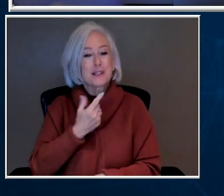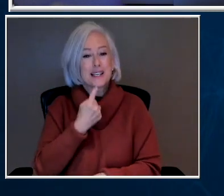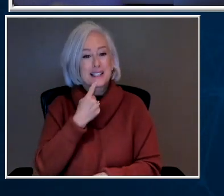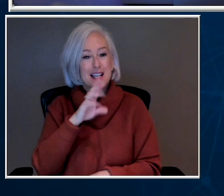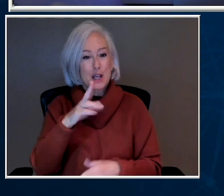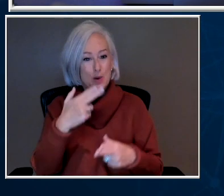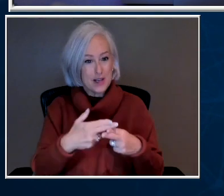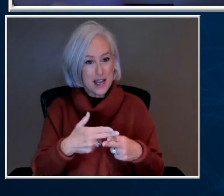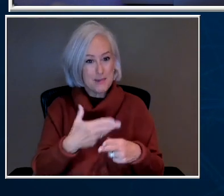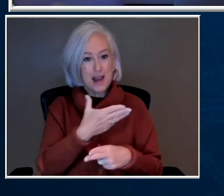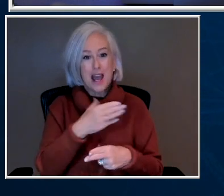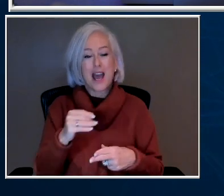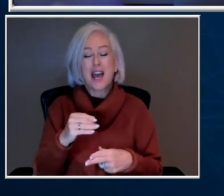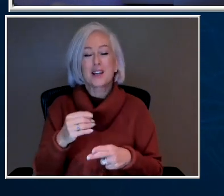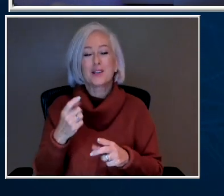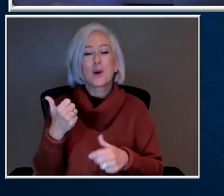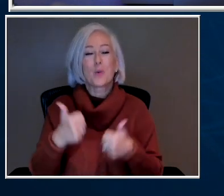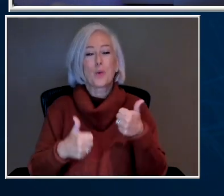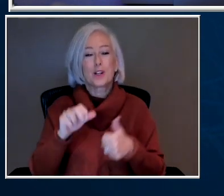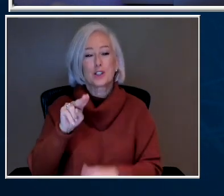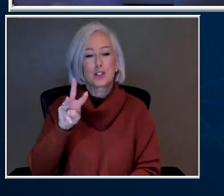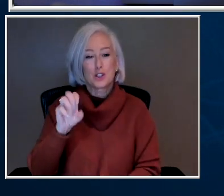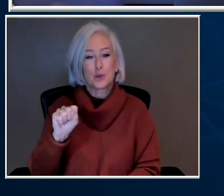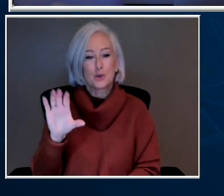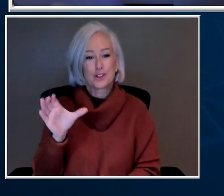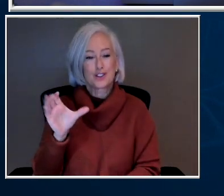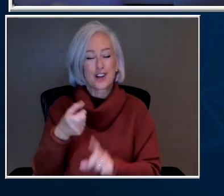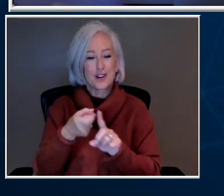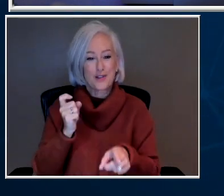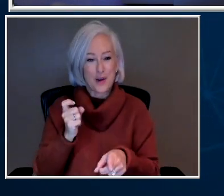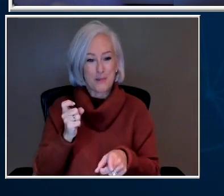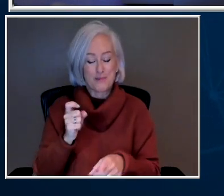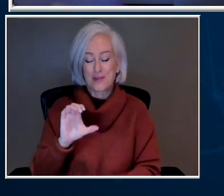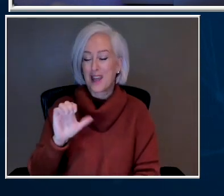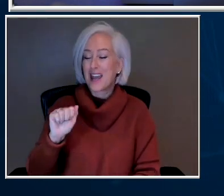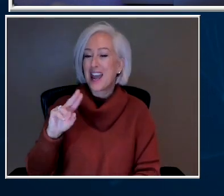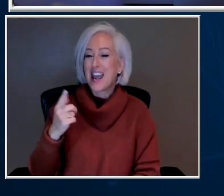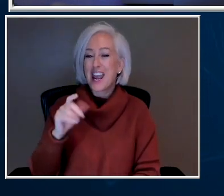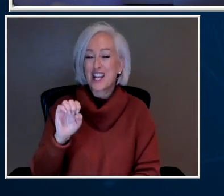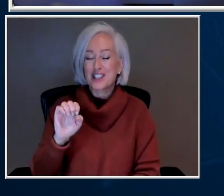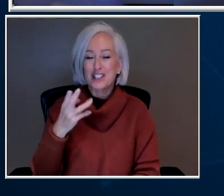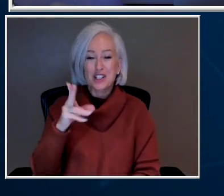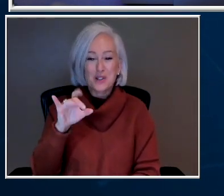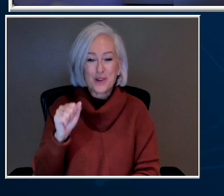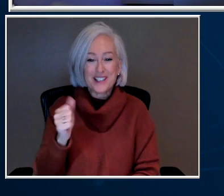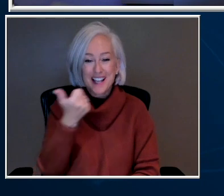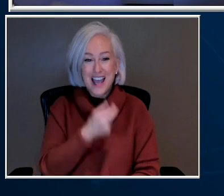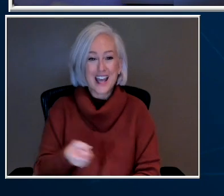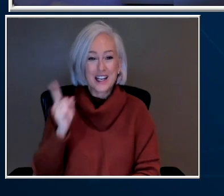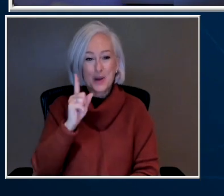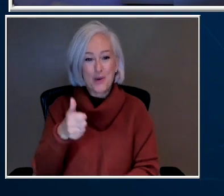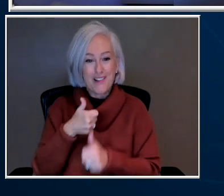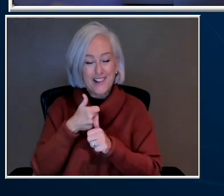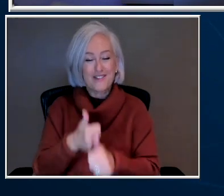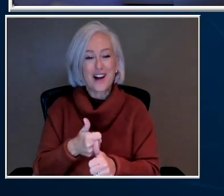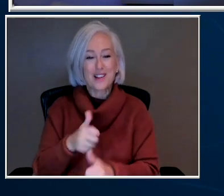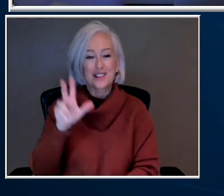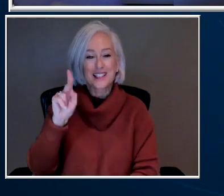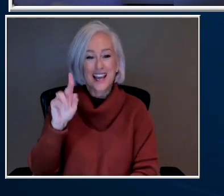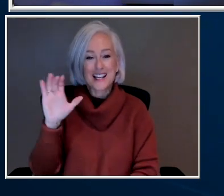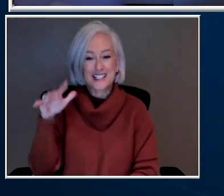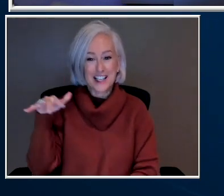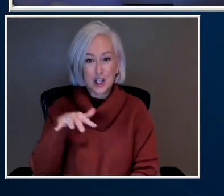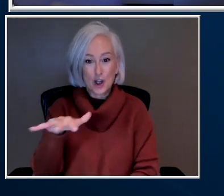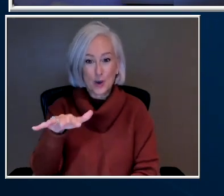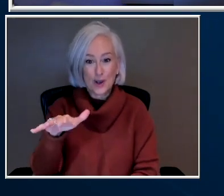so we know who you are and where you're coming from. Angie and Chris, anyone who follows KC Current knows that your organization has put